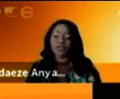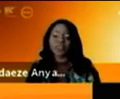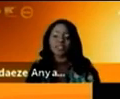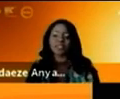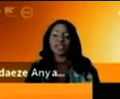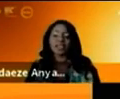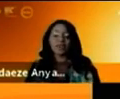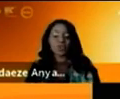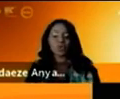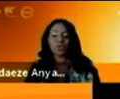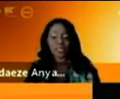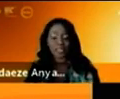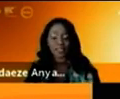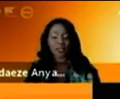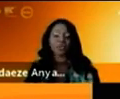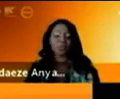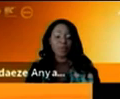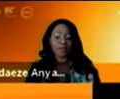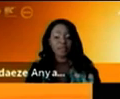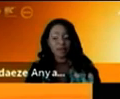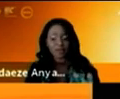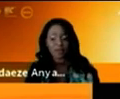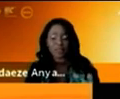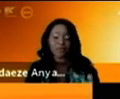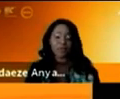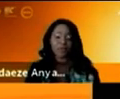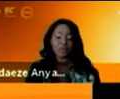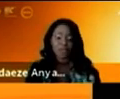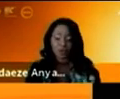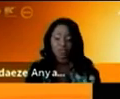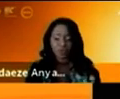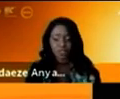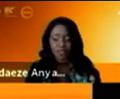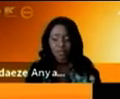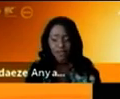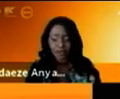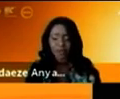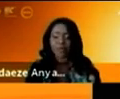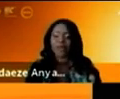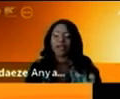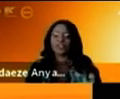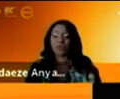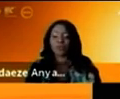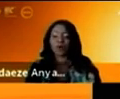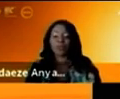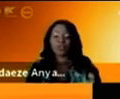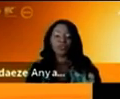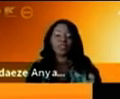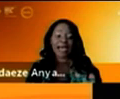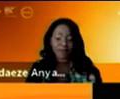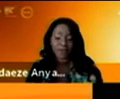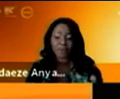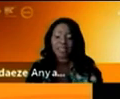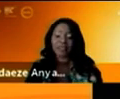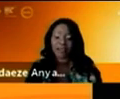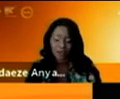Africa's editorial content, he also presents Closing Bell South Africa, which I'm sure many of you have watched on CNBC Africa. So coming to